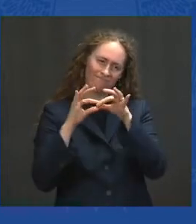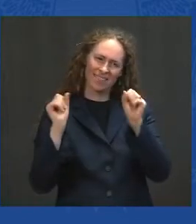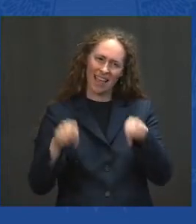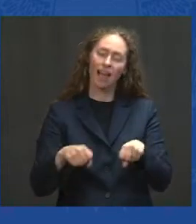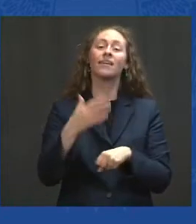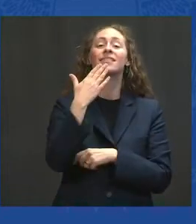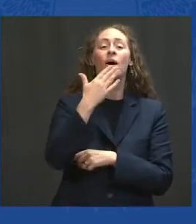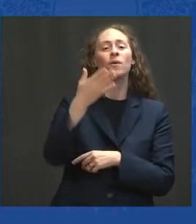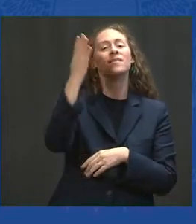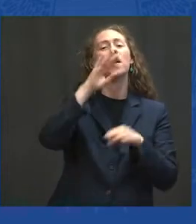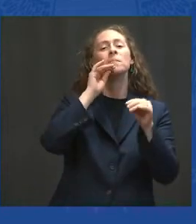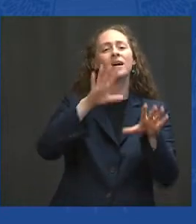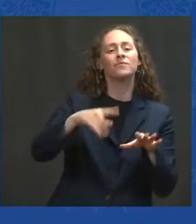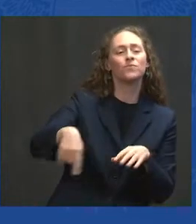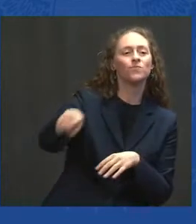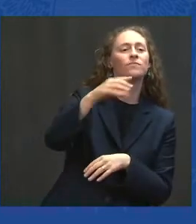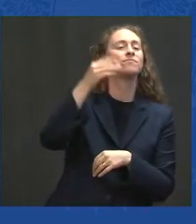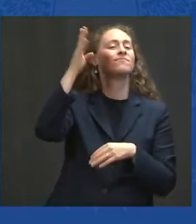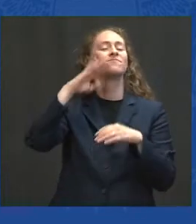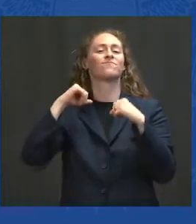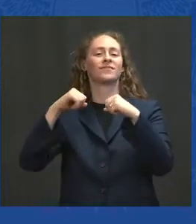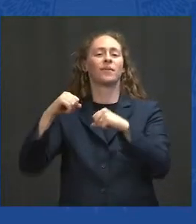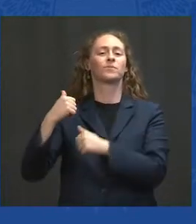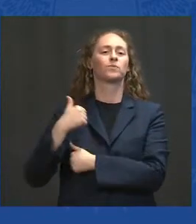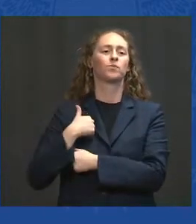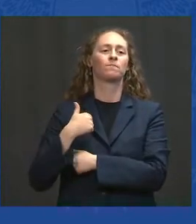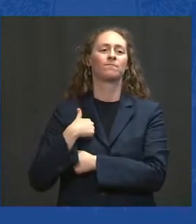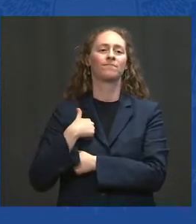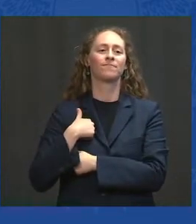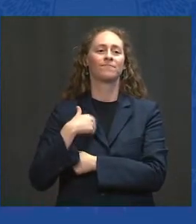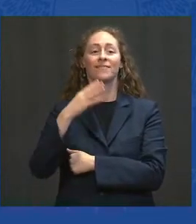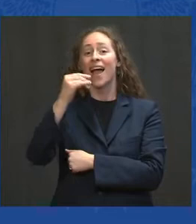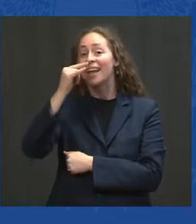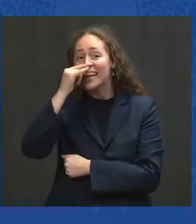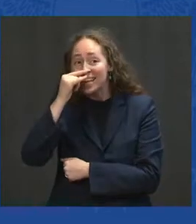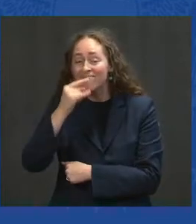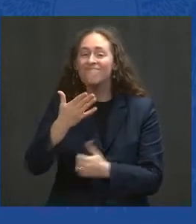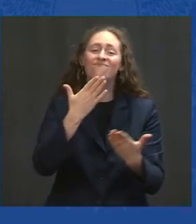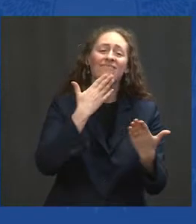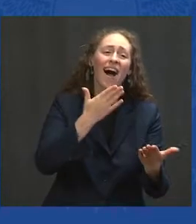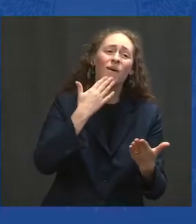you all, and may God protect our troops and kids. Thank you for being so